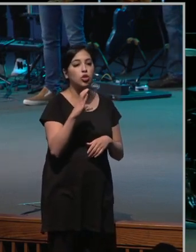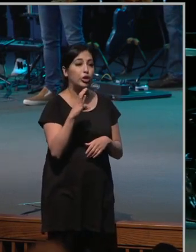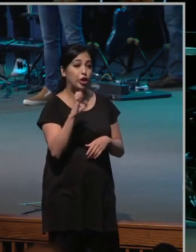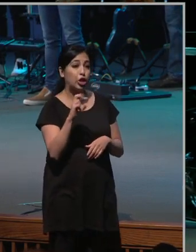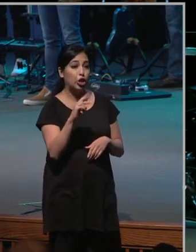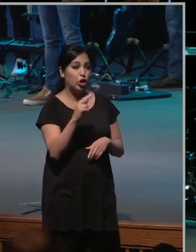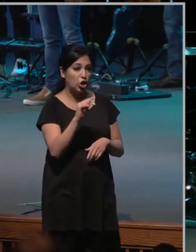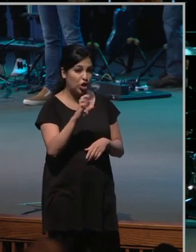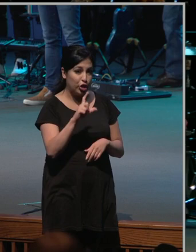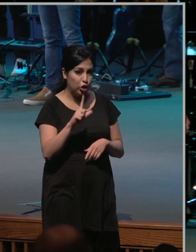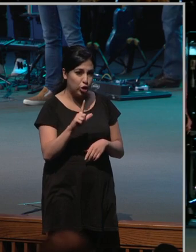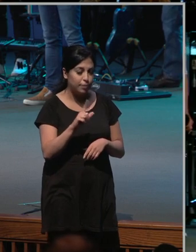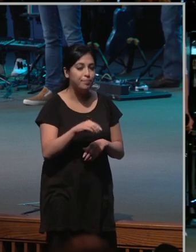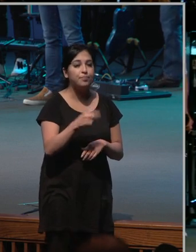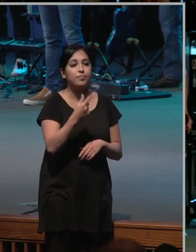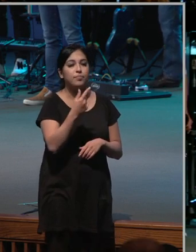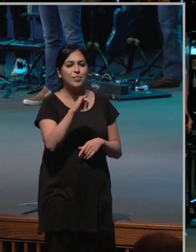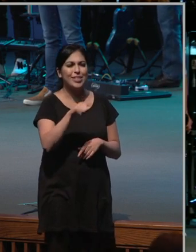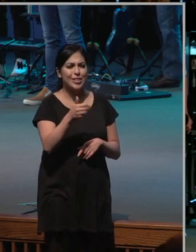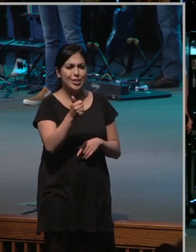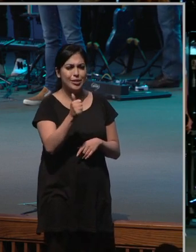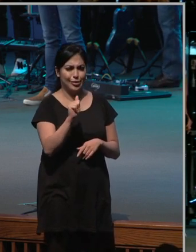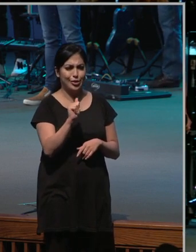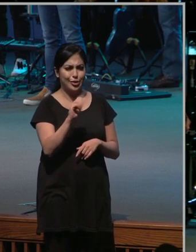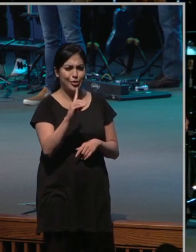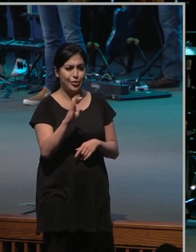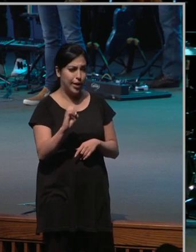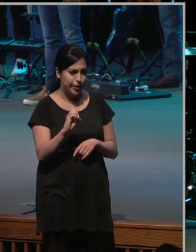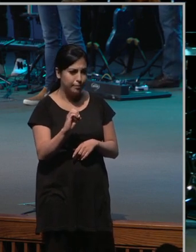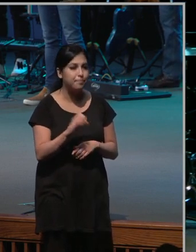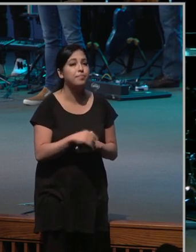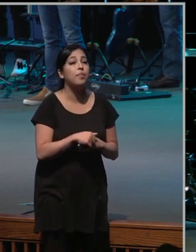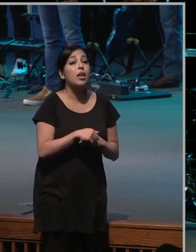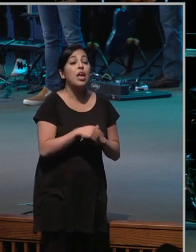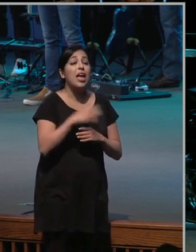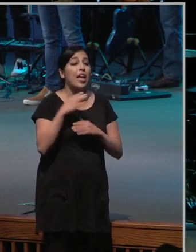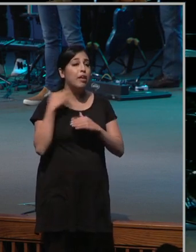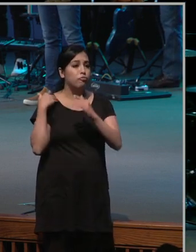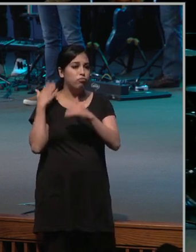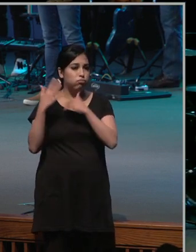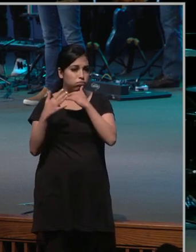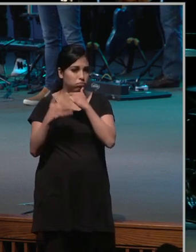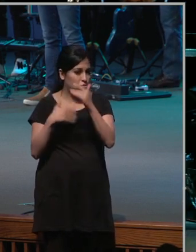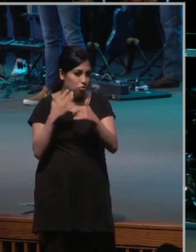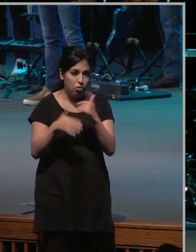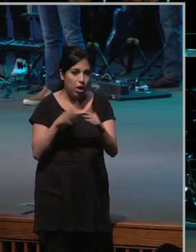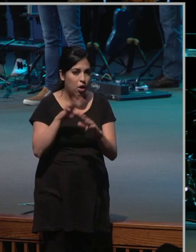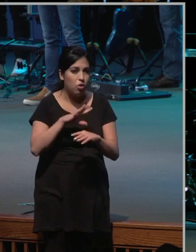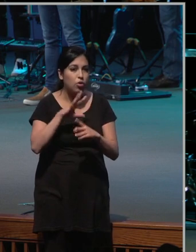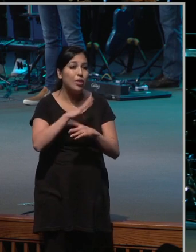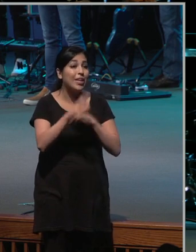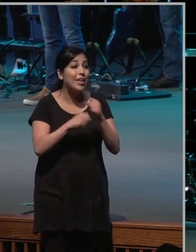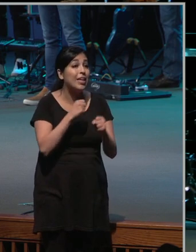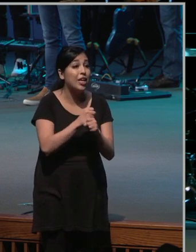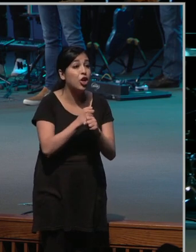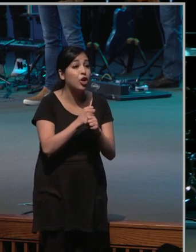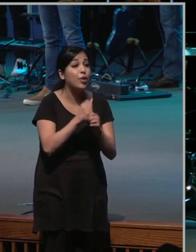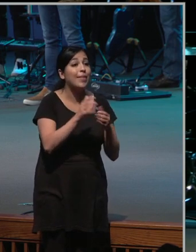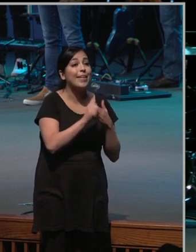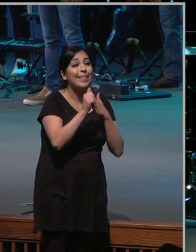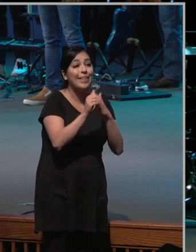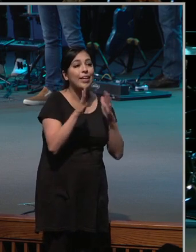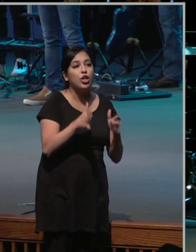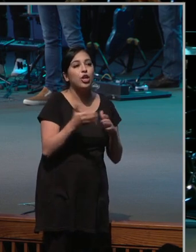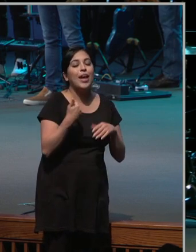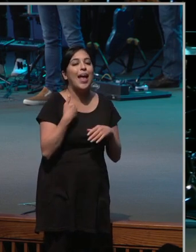and continued to be a mentor to me throughout my military career. Throughout the year, Colonel Blaisdell would have something called commander's calls,